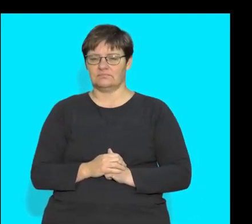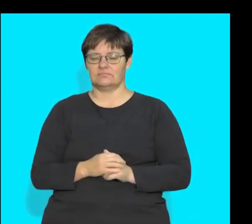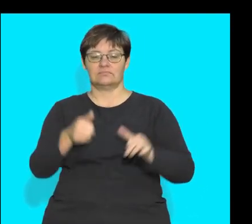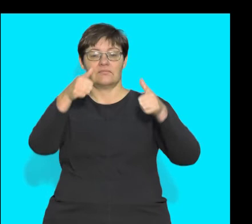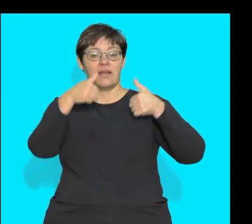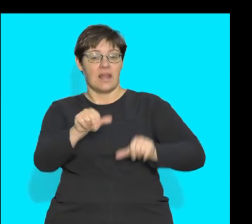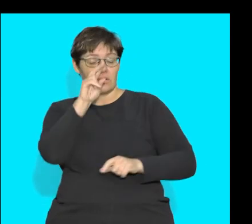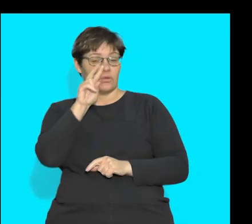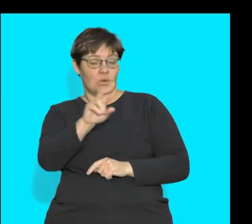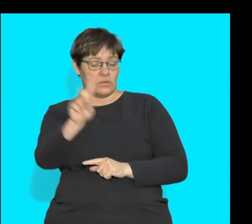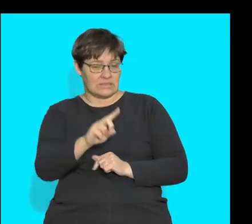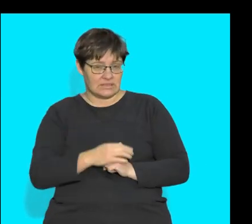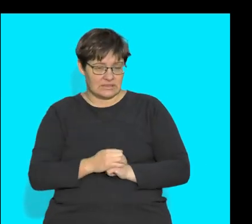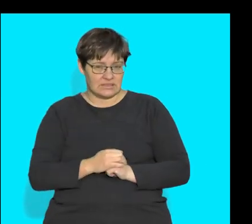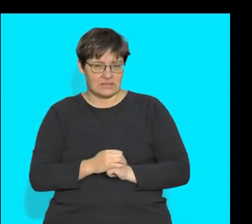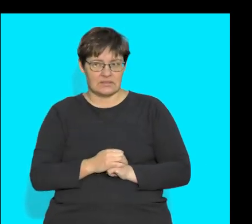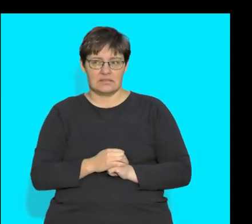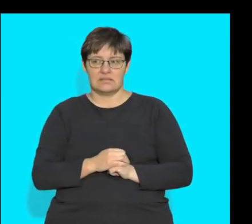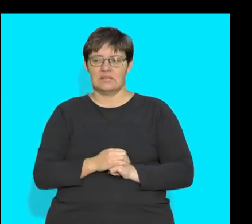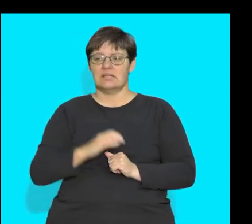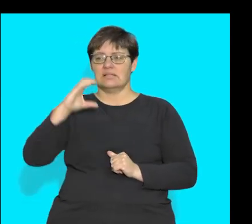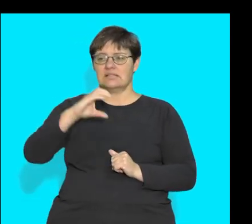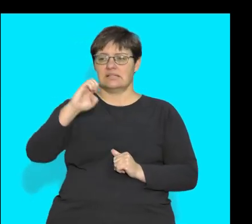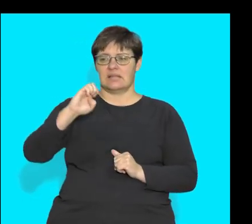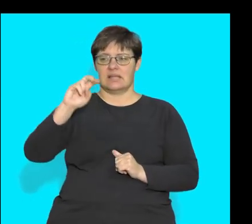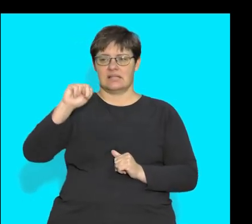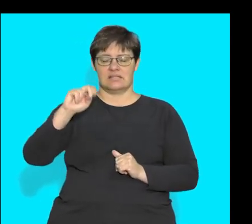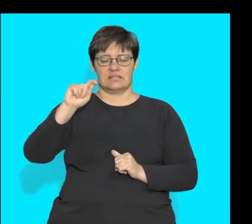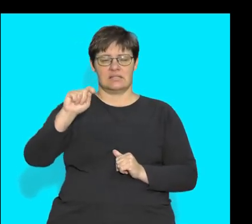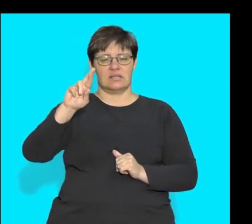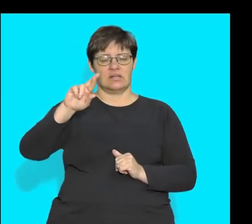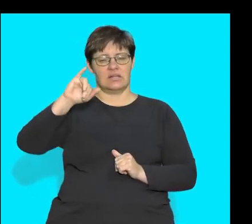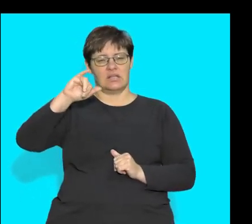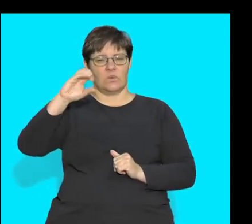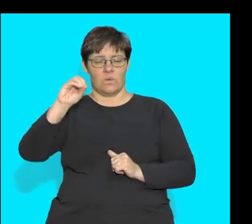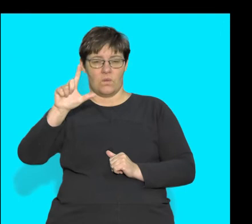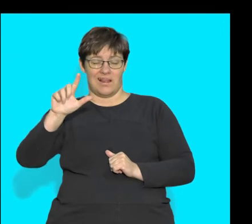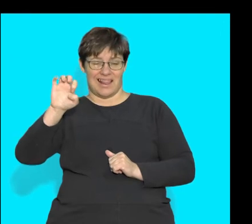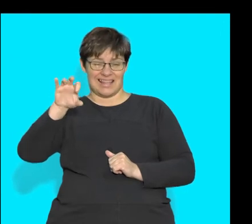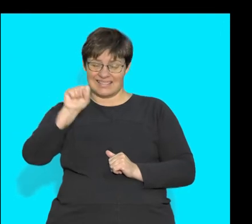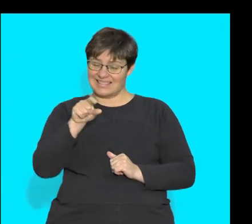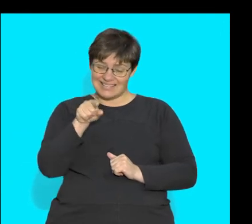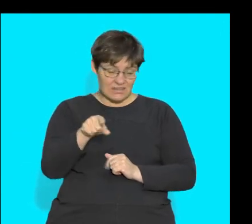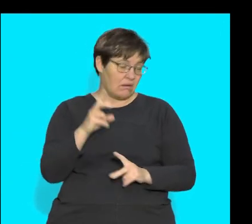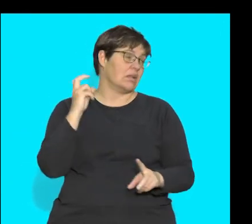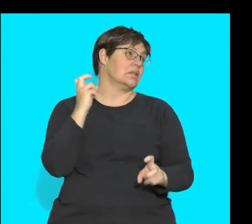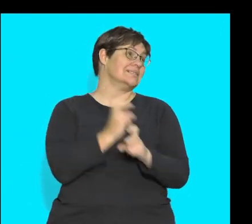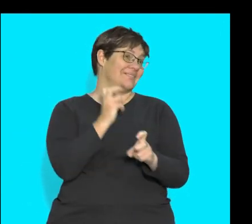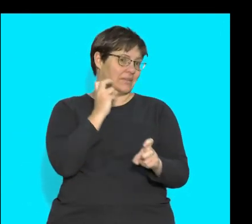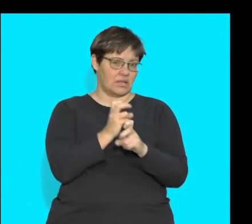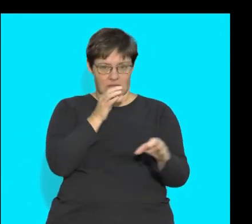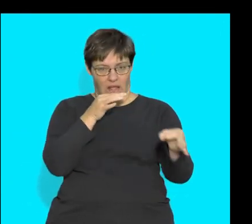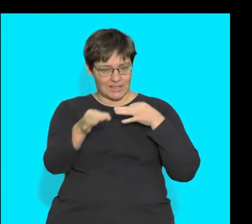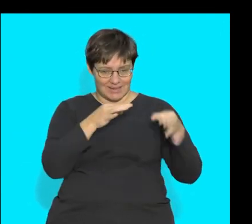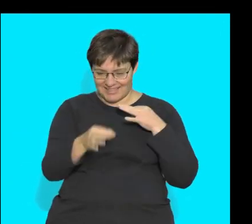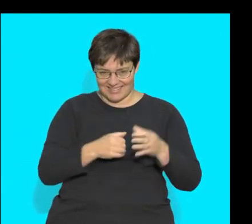the next one we're looking at are called centrioles, and they're very difficult, all right, organelles to try